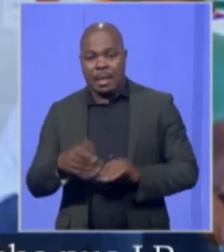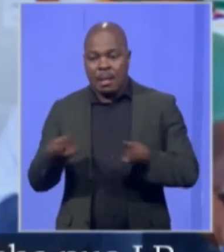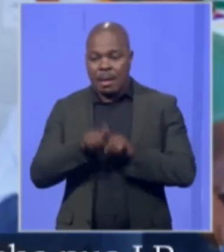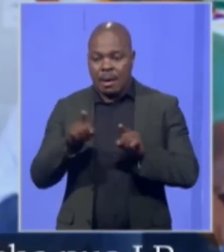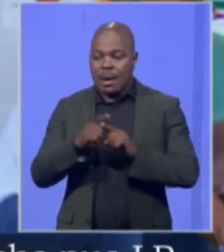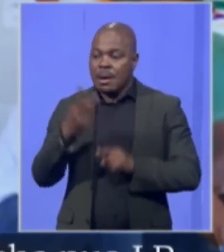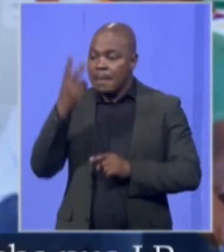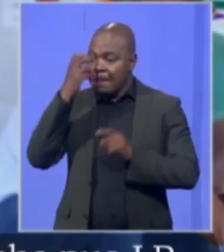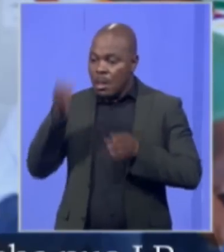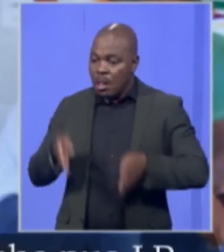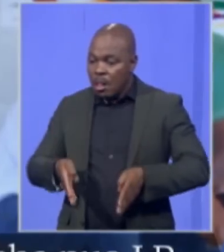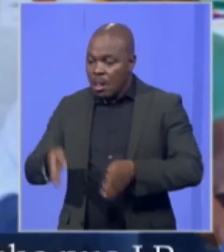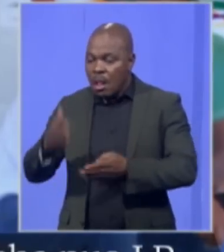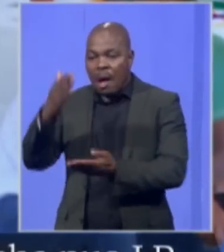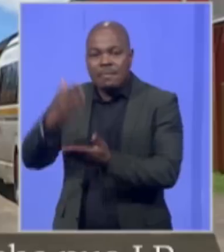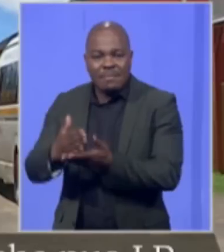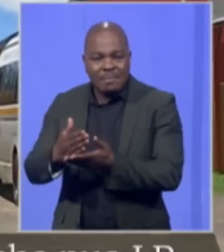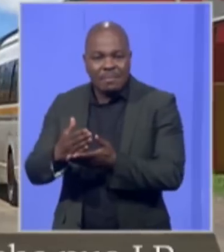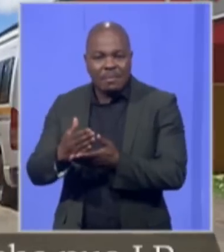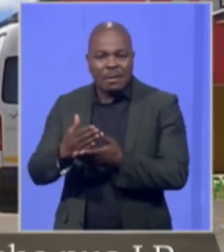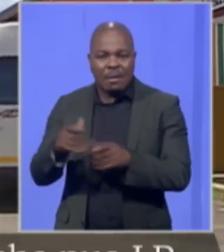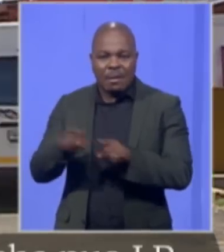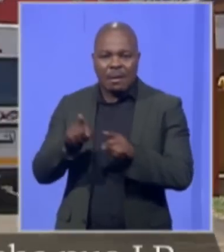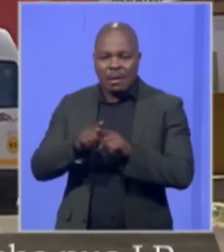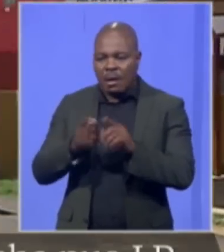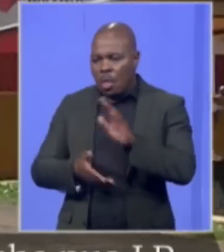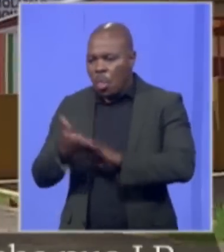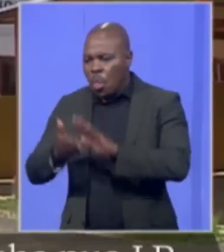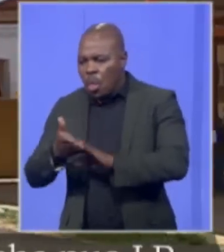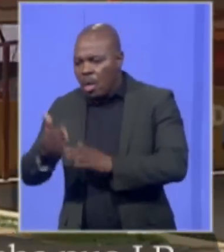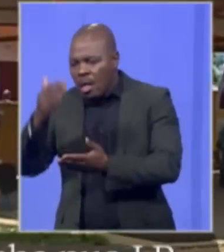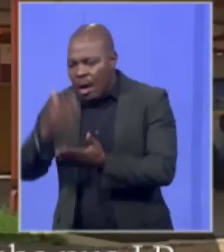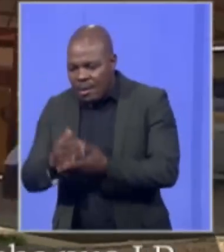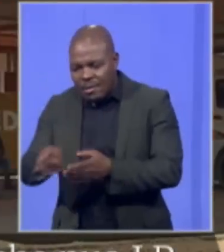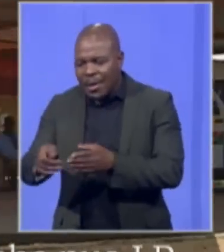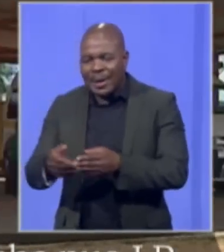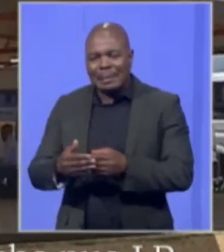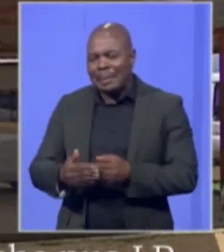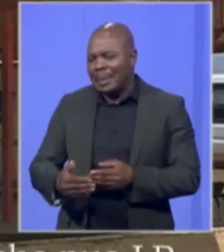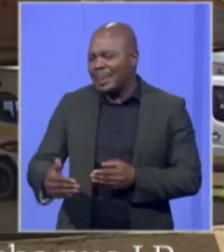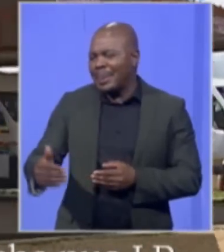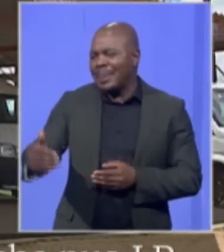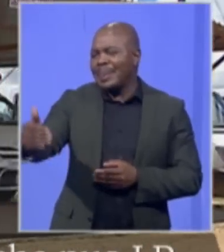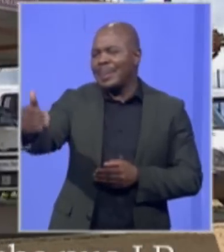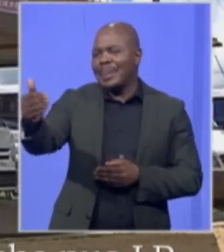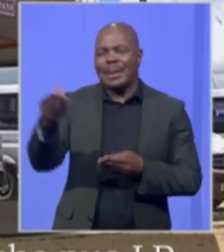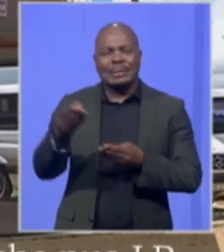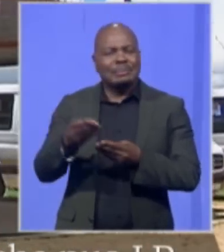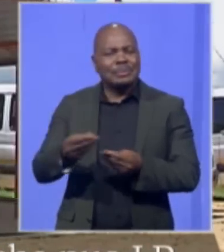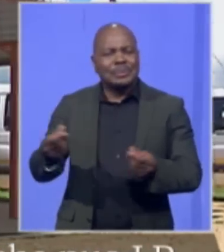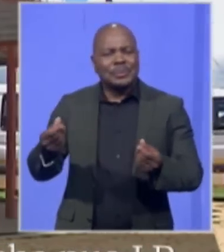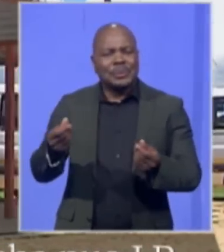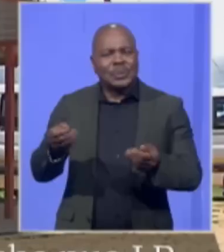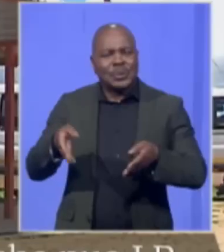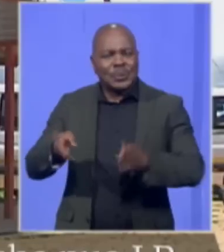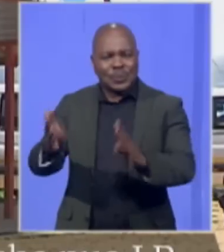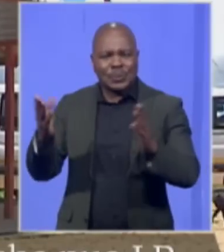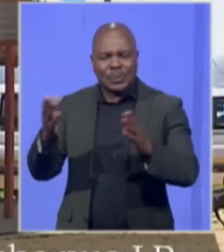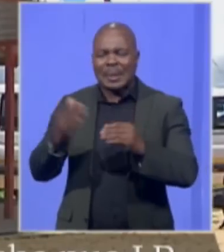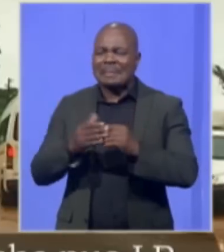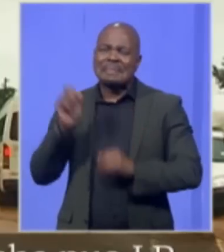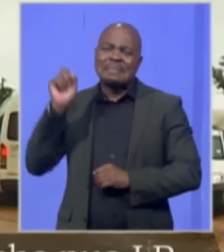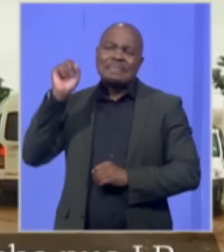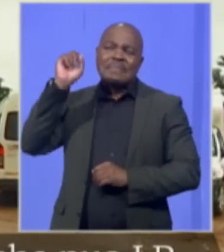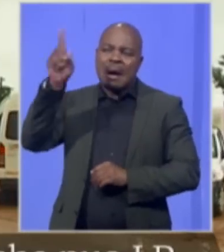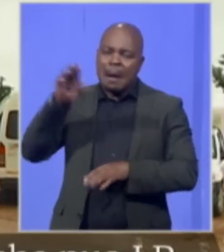sefela before o rutswa ka mo motseng a go sana skontiri o ba o re no ke tshweu ya be gona o thoma go mana